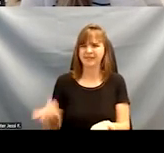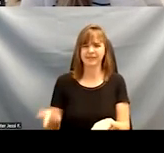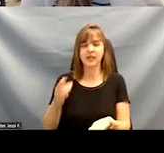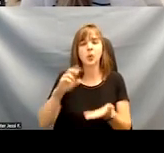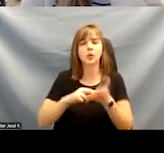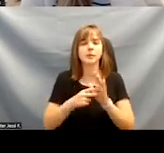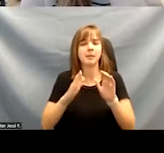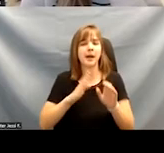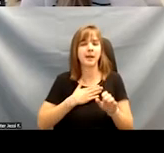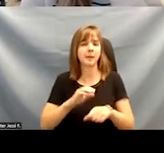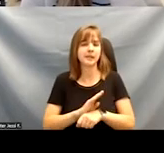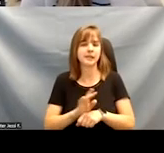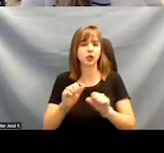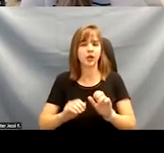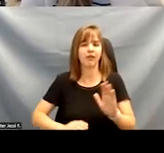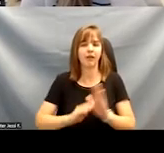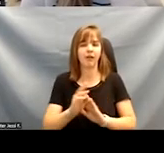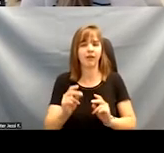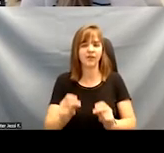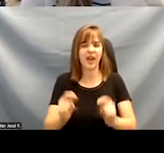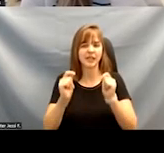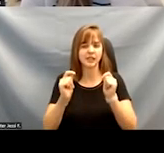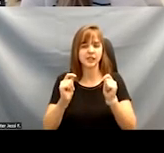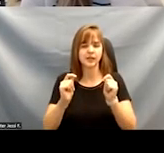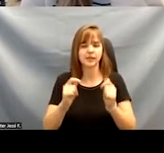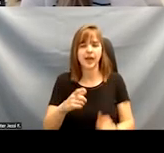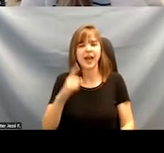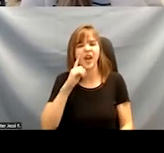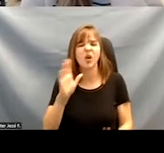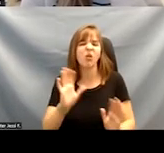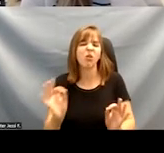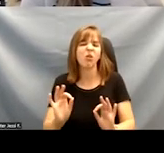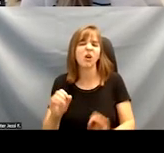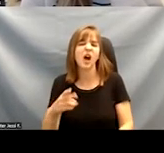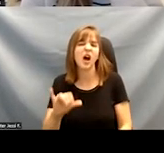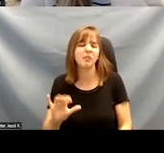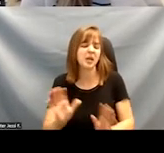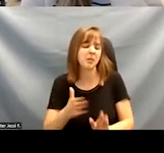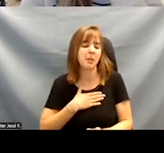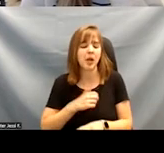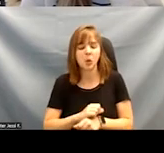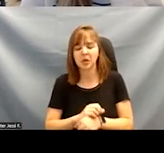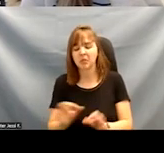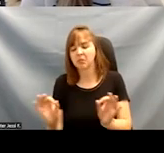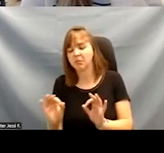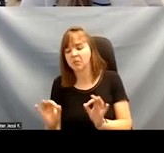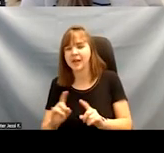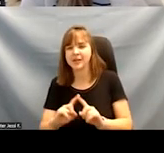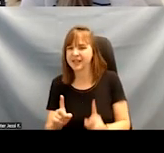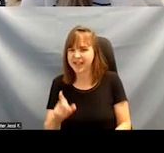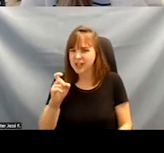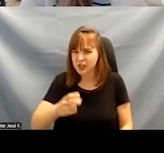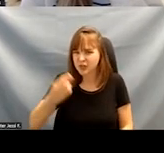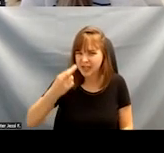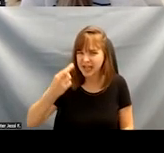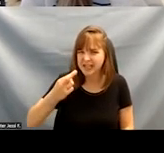it seriously and just didn't think it was some kind of like hobby that I just did for fun when I wasn't flying.